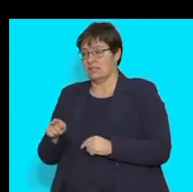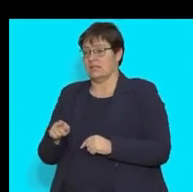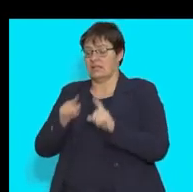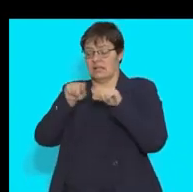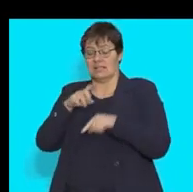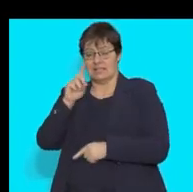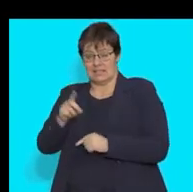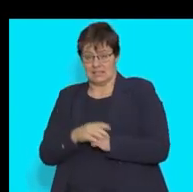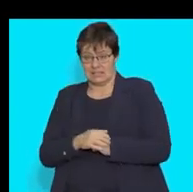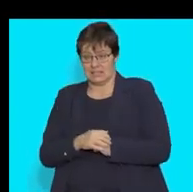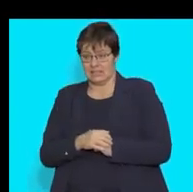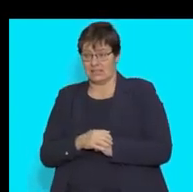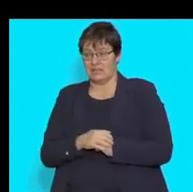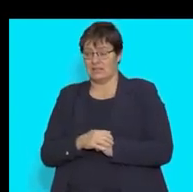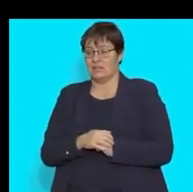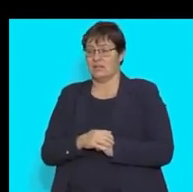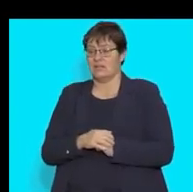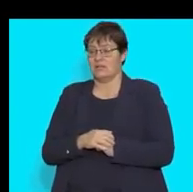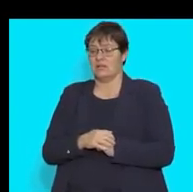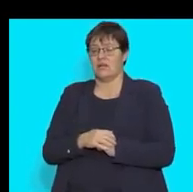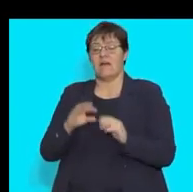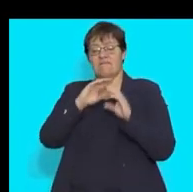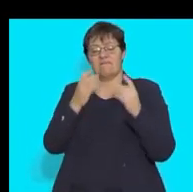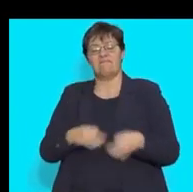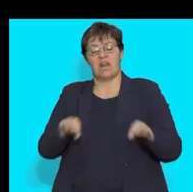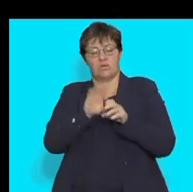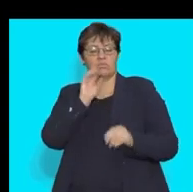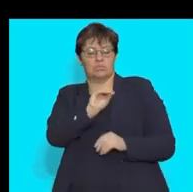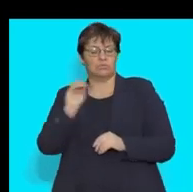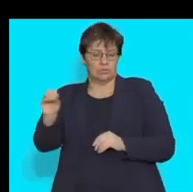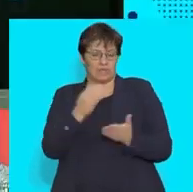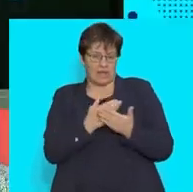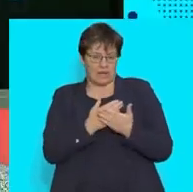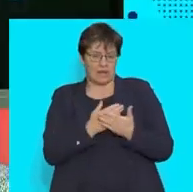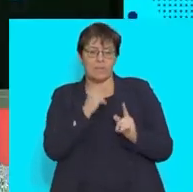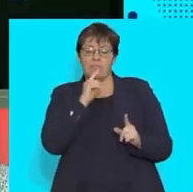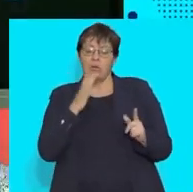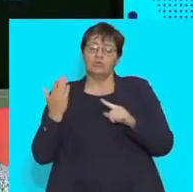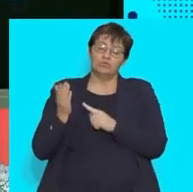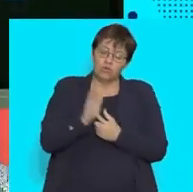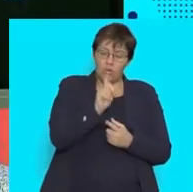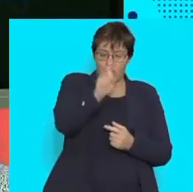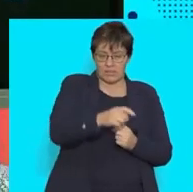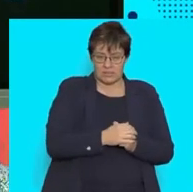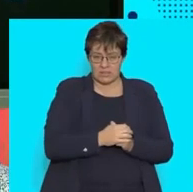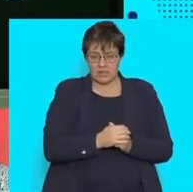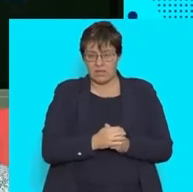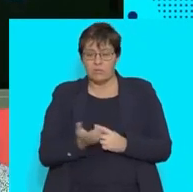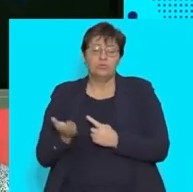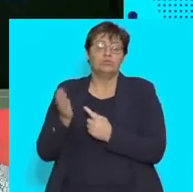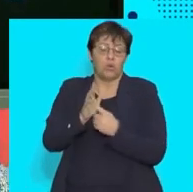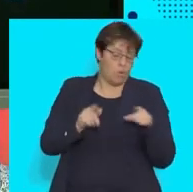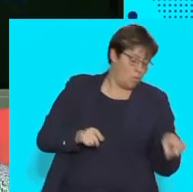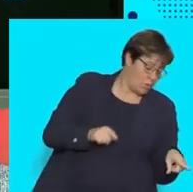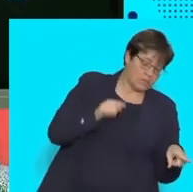D, and we can put those values in. I'm not going to do the calculation, but you must show it on the graph. You must indicate